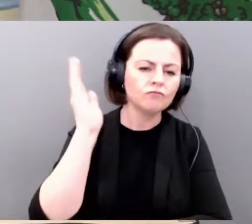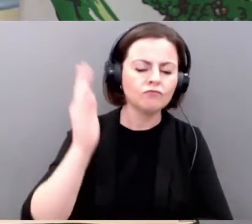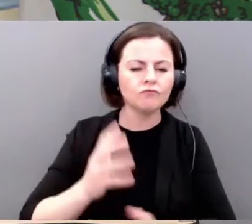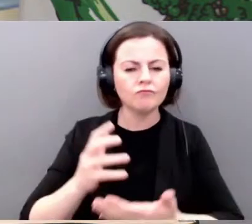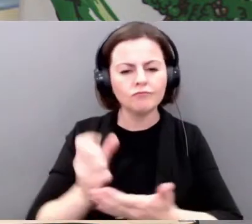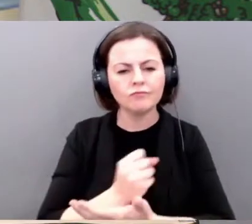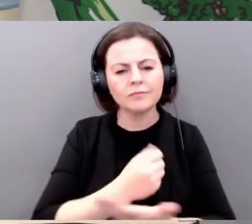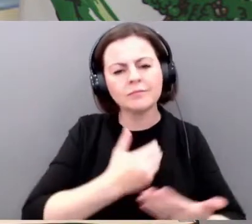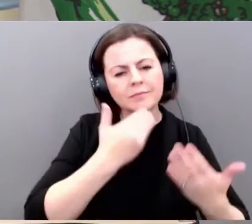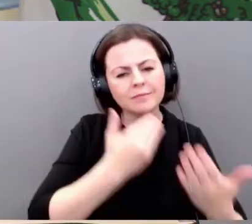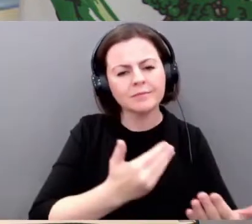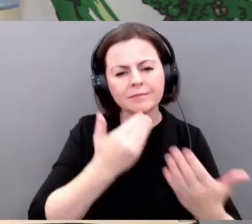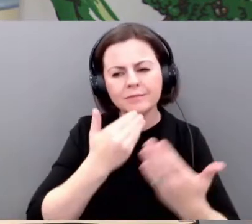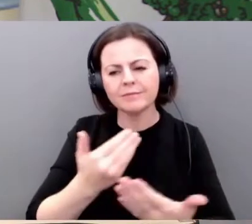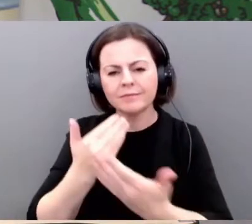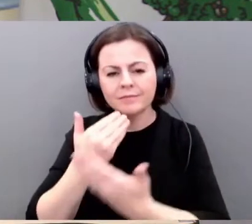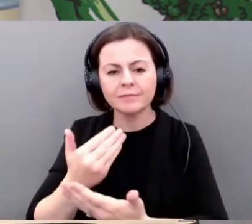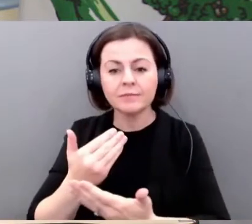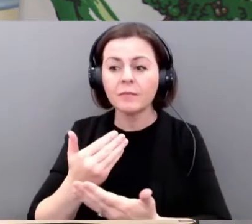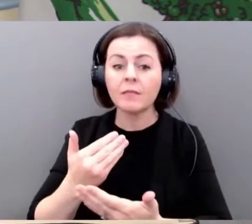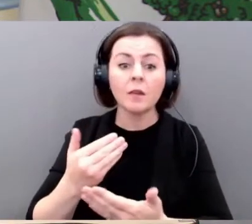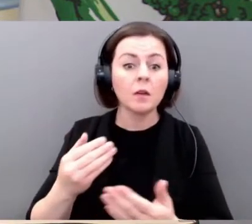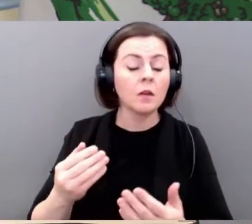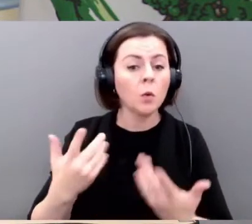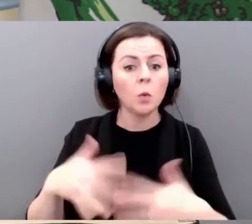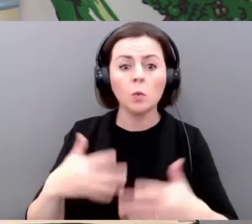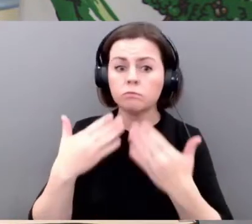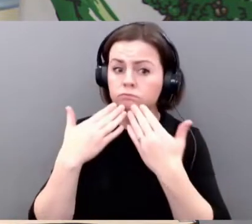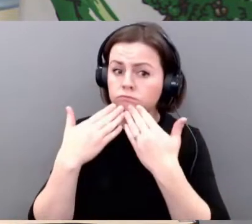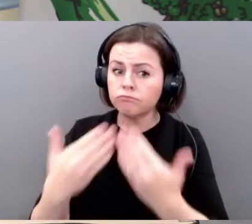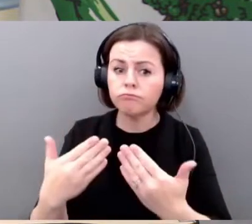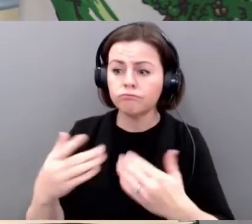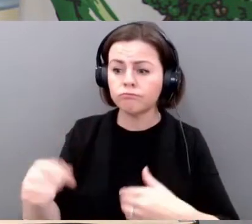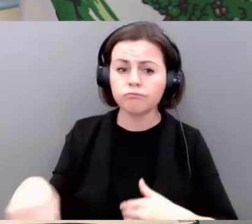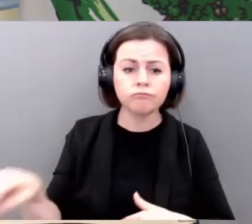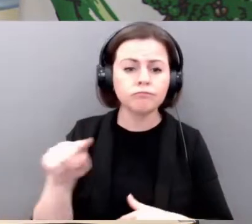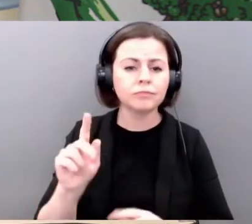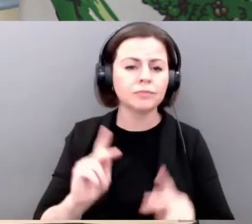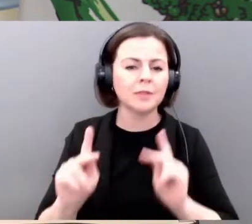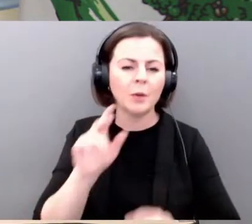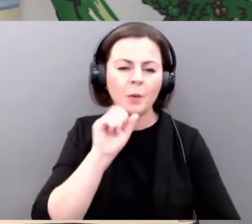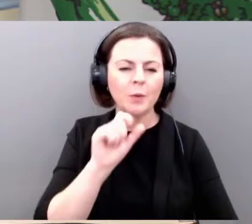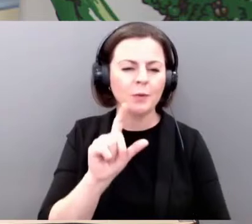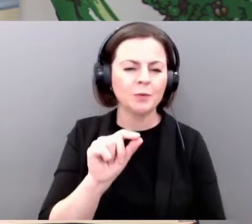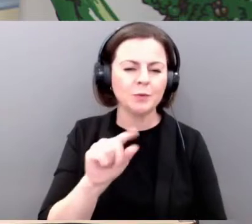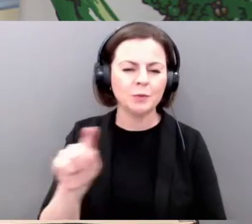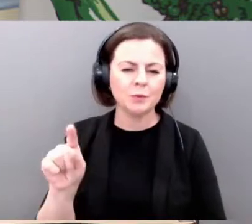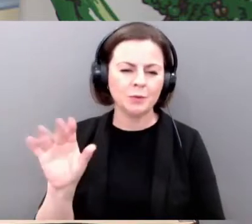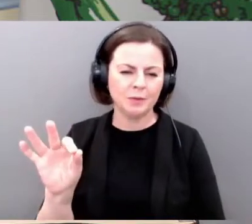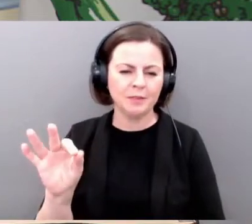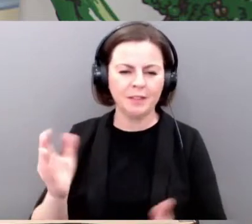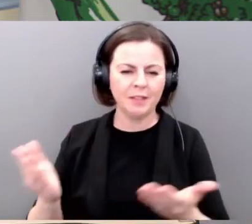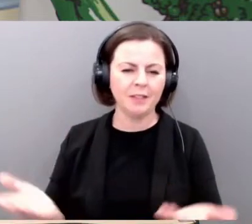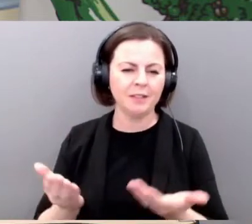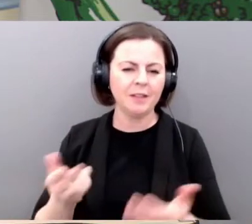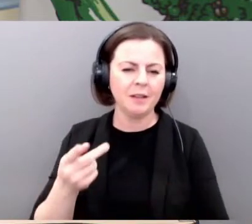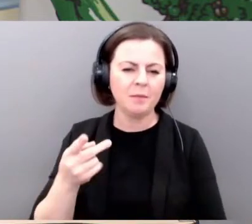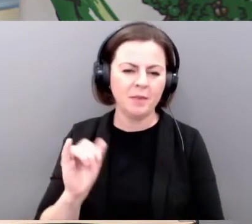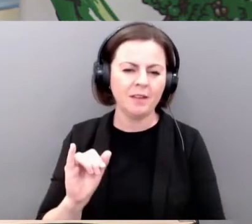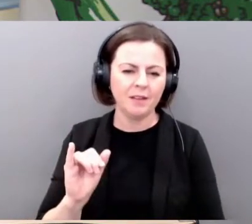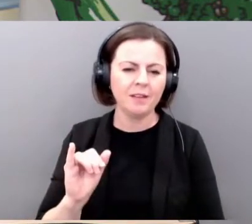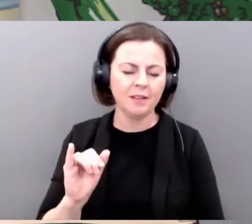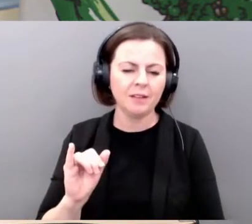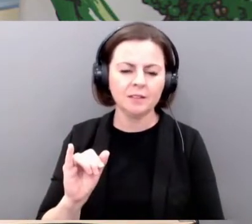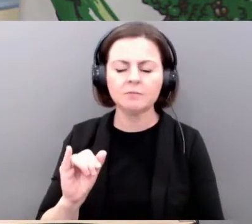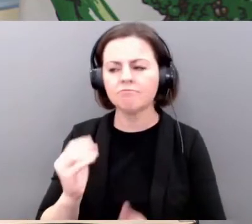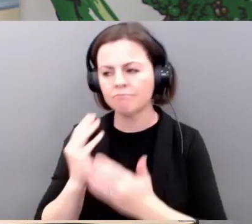that demographic of 20 to 29-year-olds in our province. Last Sunday, we sat here and asked those